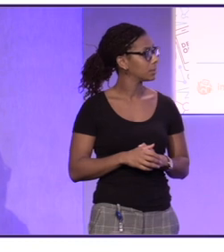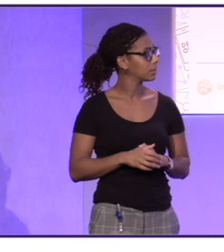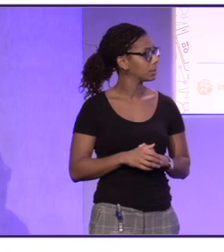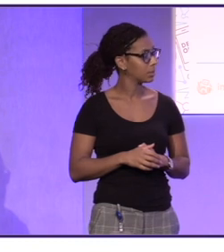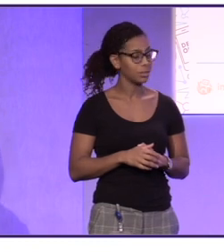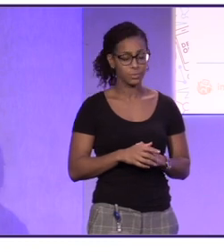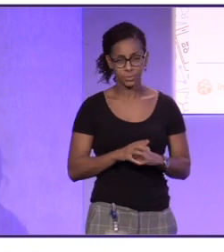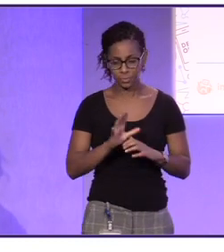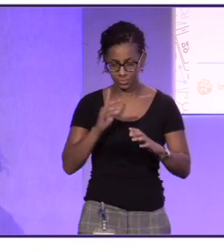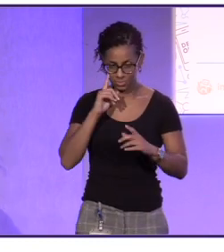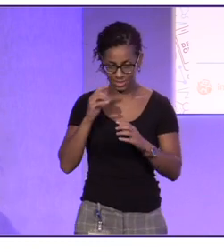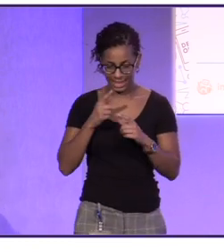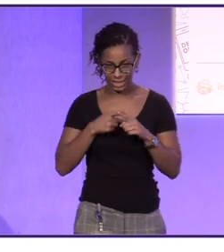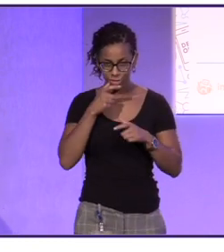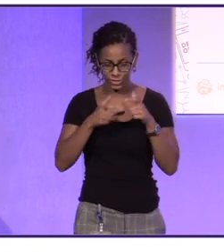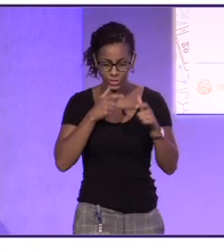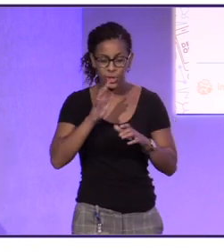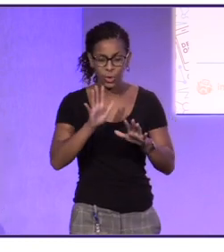you should,